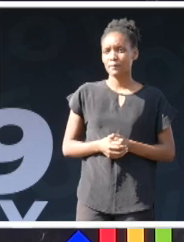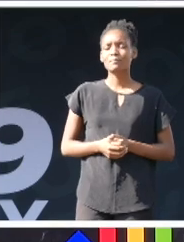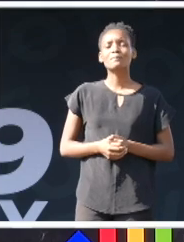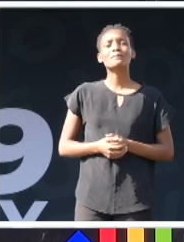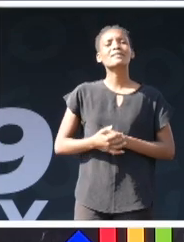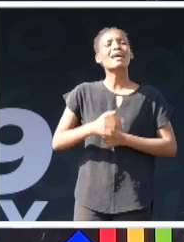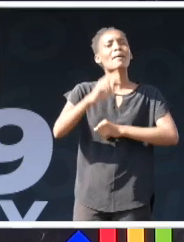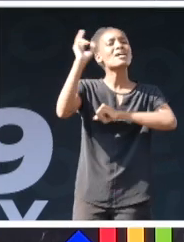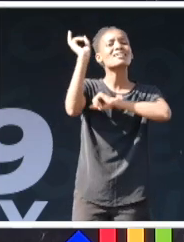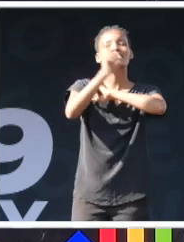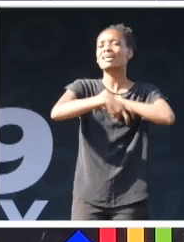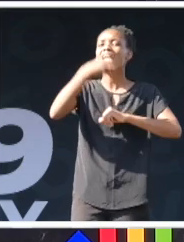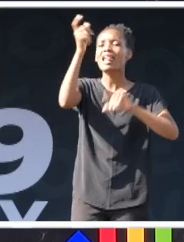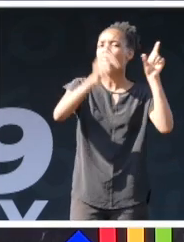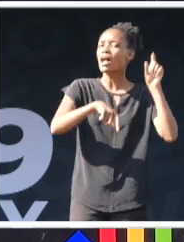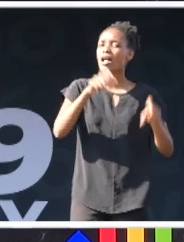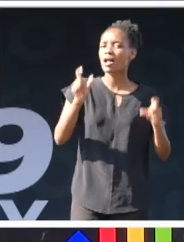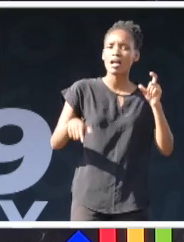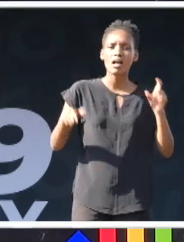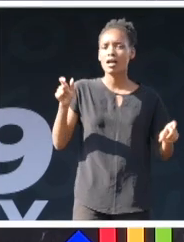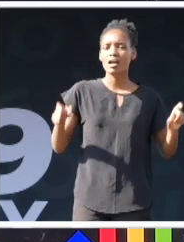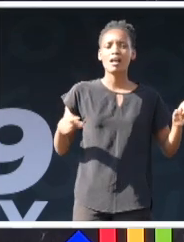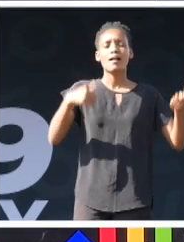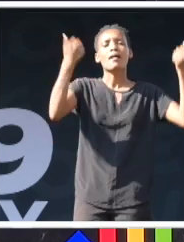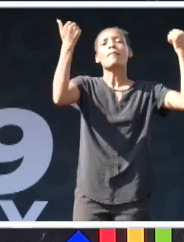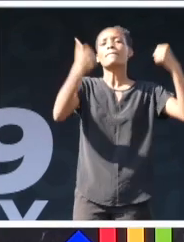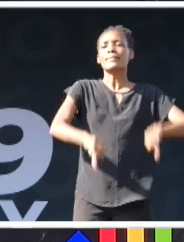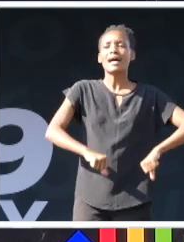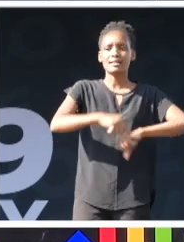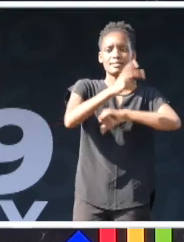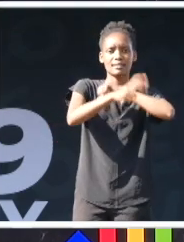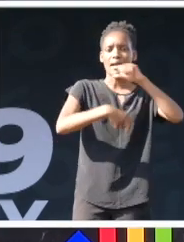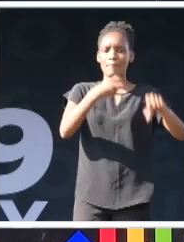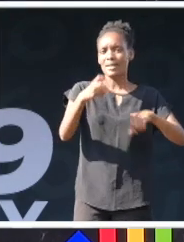Amasela. Sithi phansi ngamasela phansi.